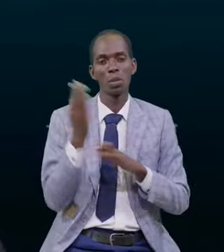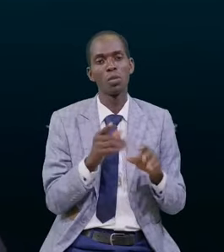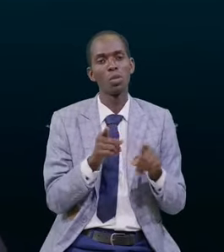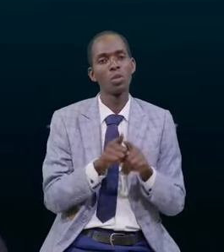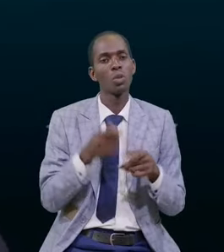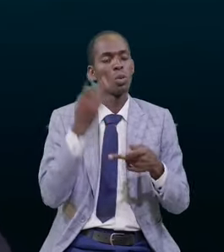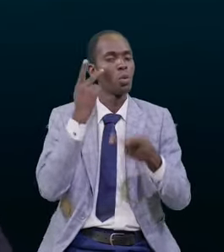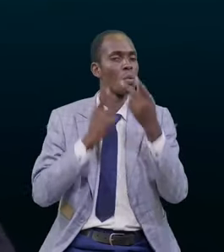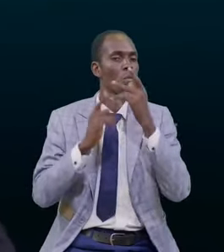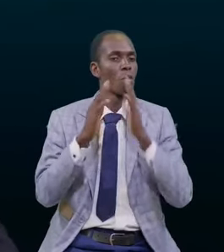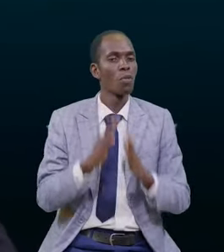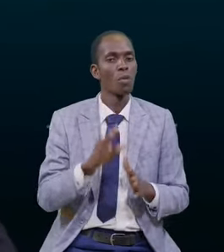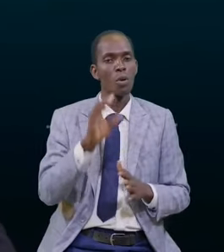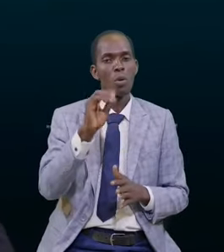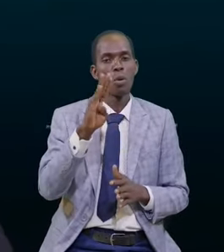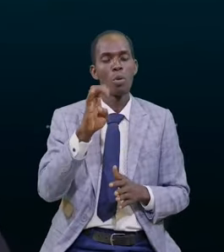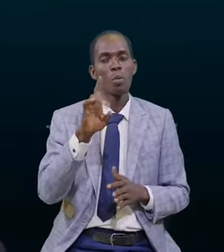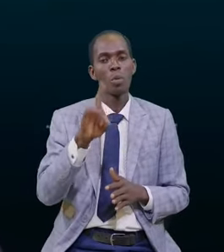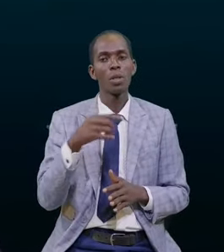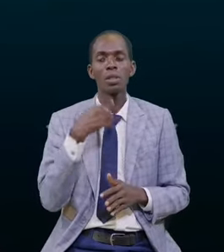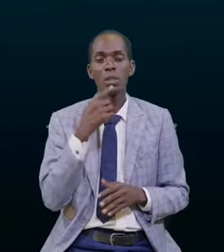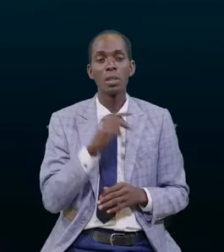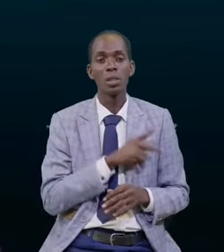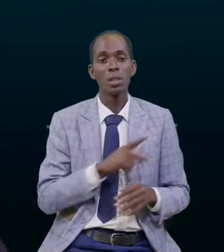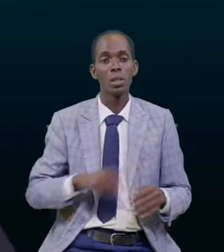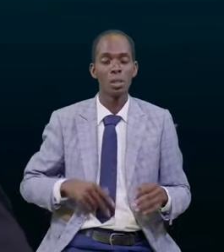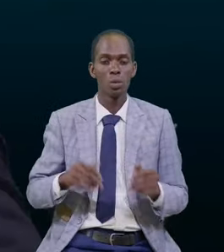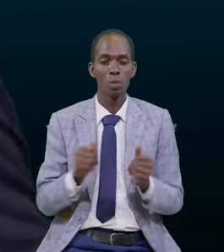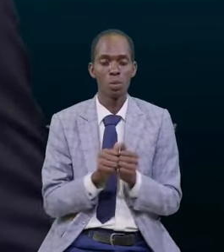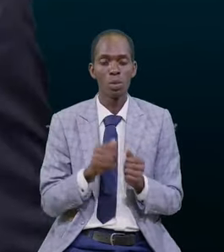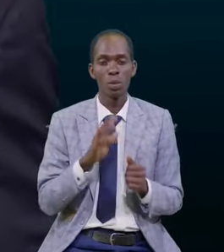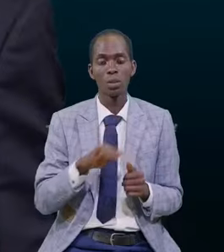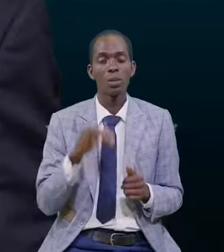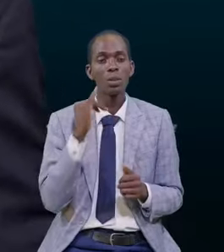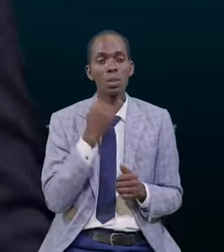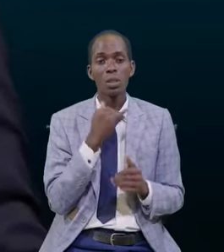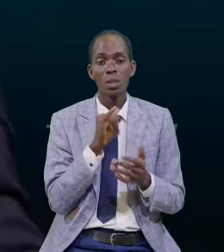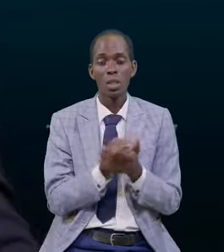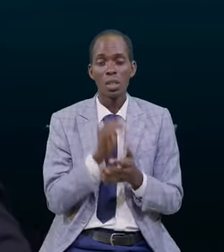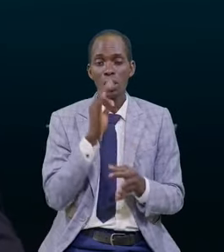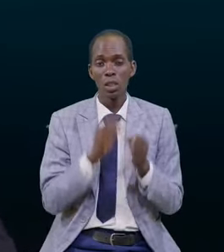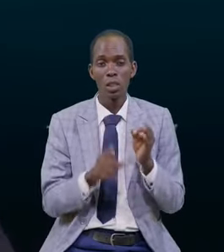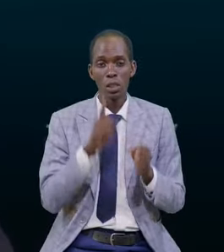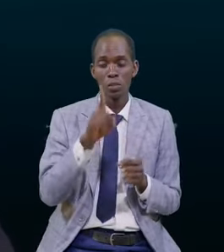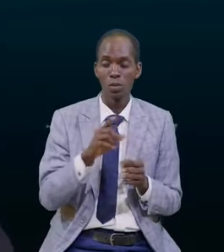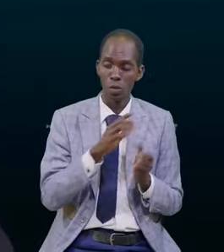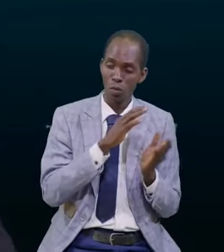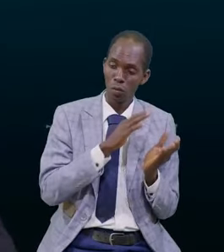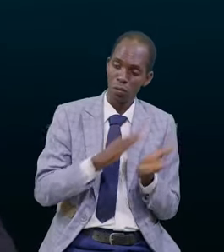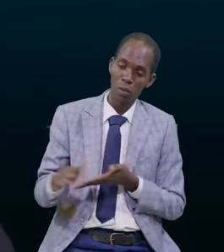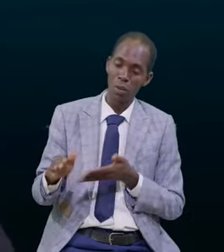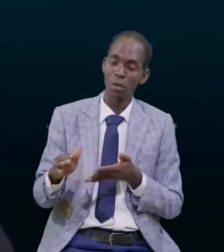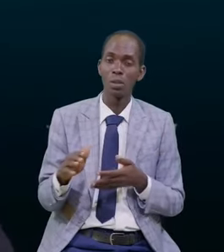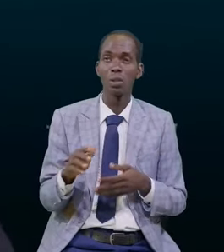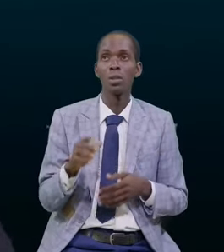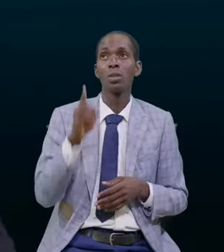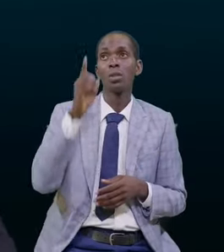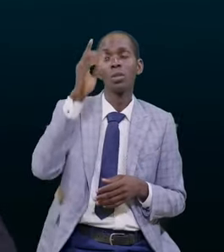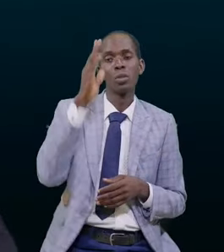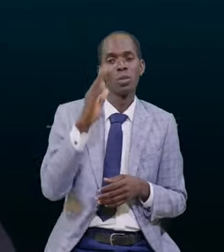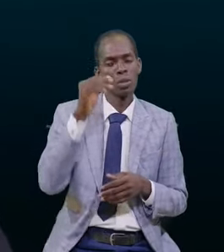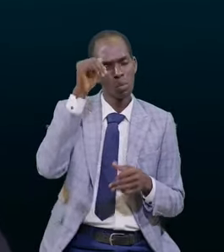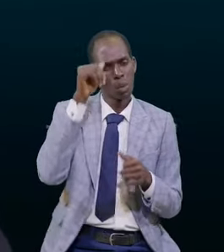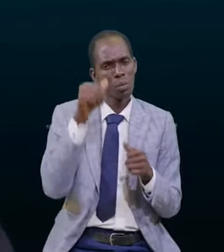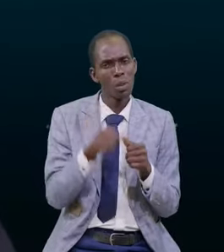said if you forsake God He will forsake you you remember what happened in the matter of the golden C the molten C that